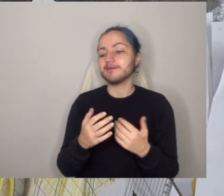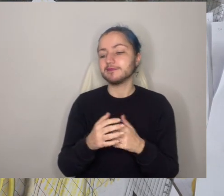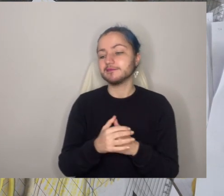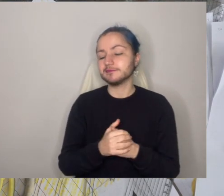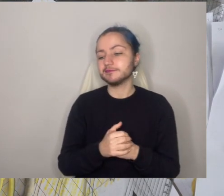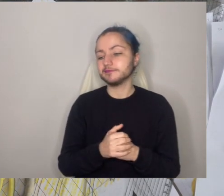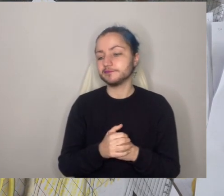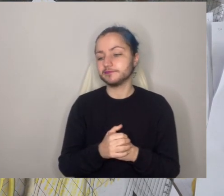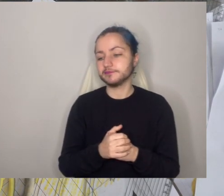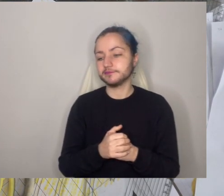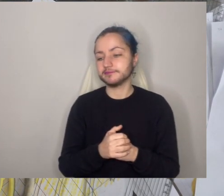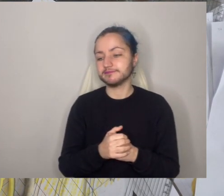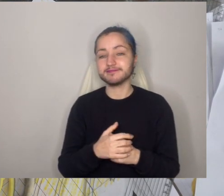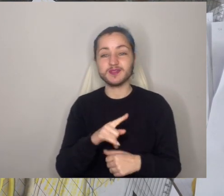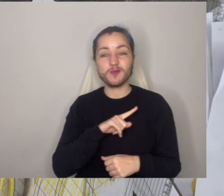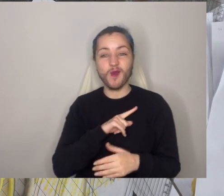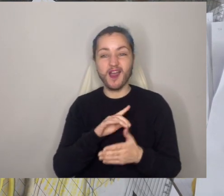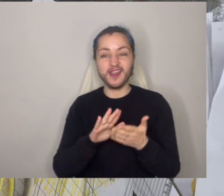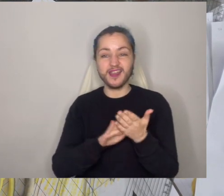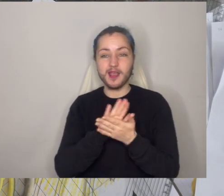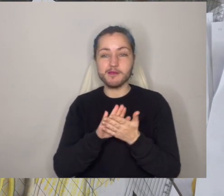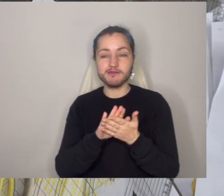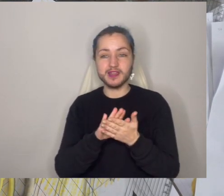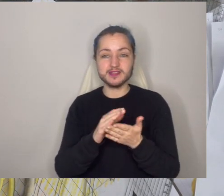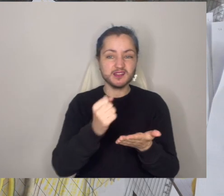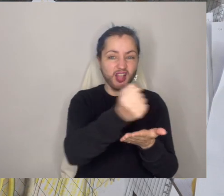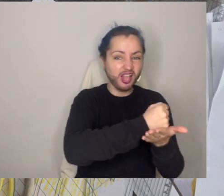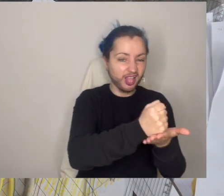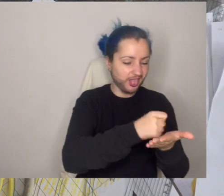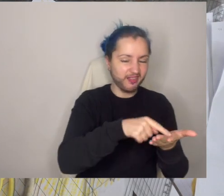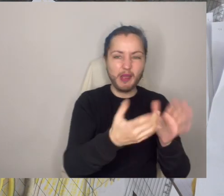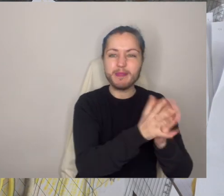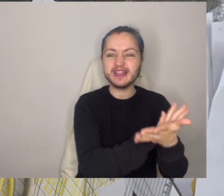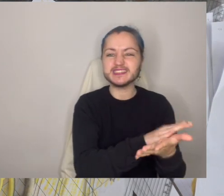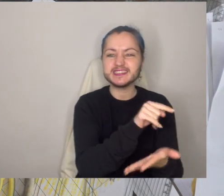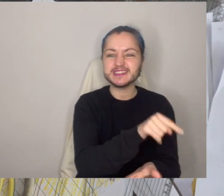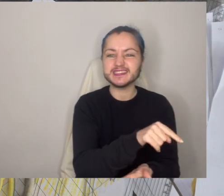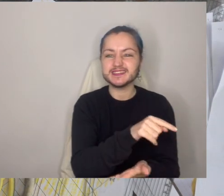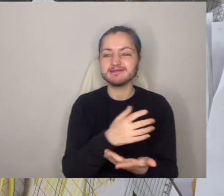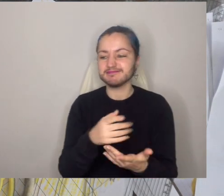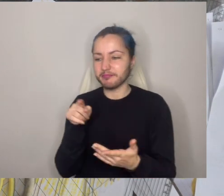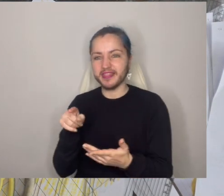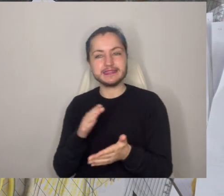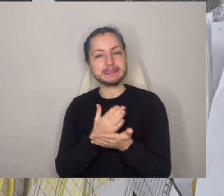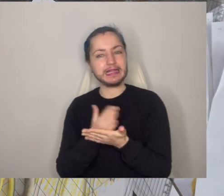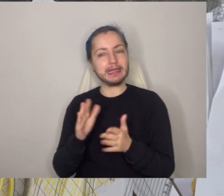folded bits, like so. So taking your Pritt stick,